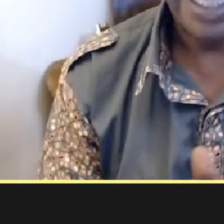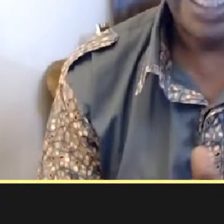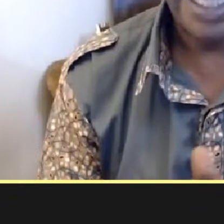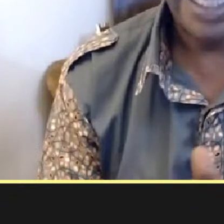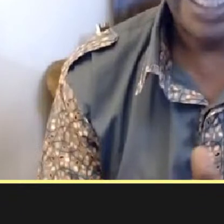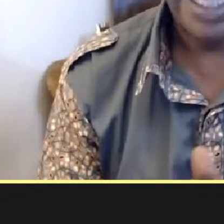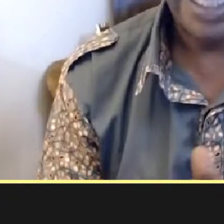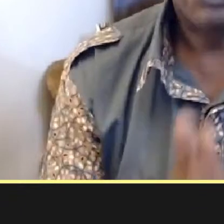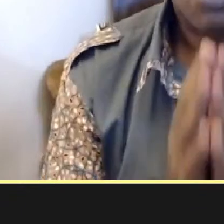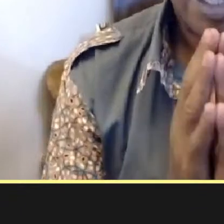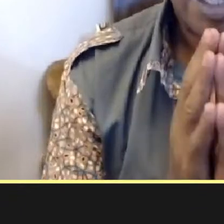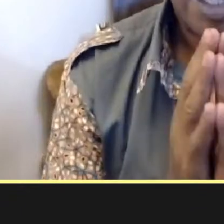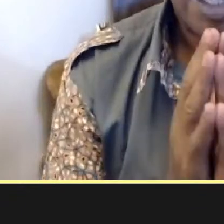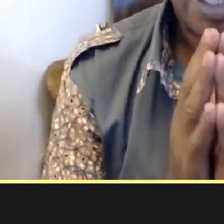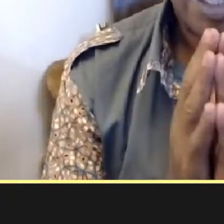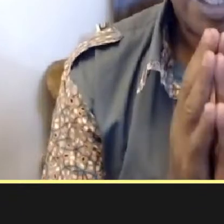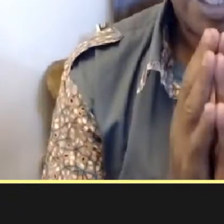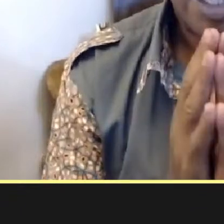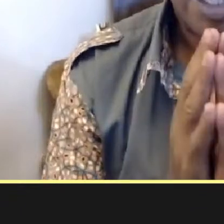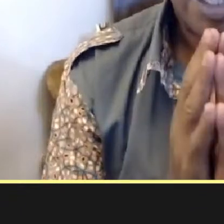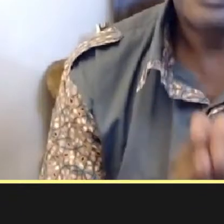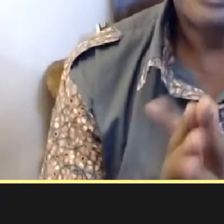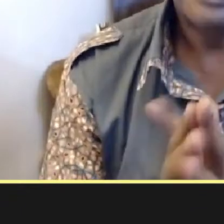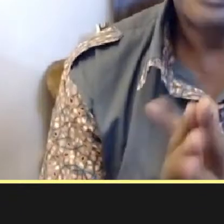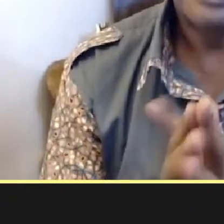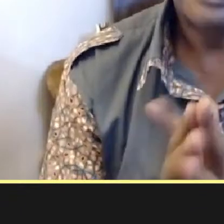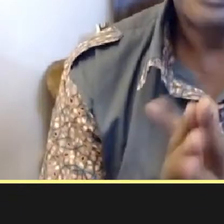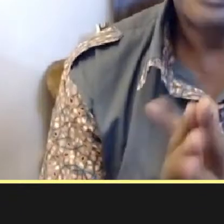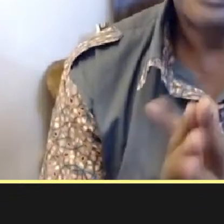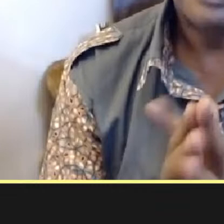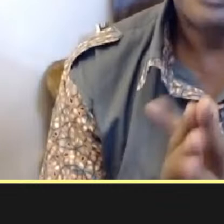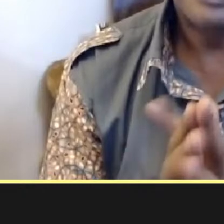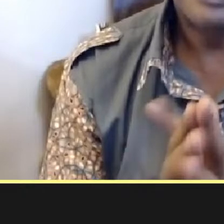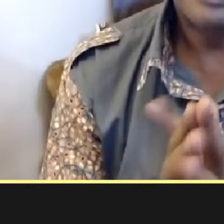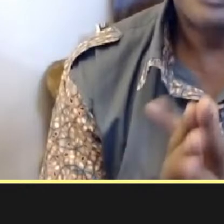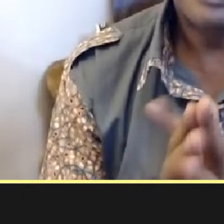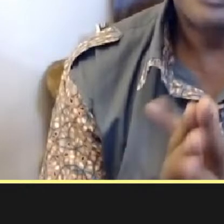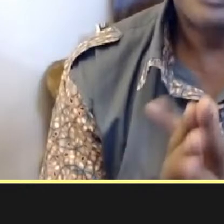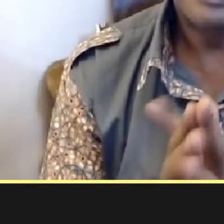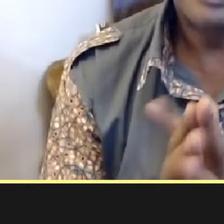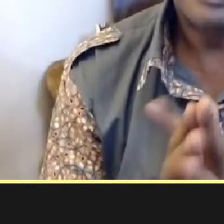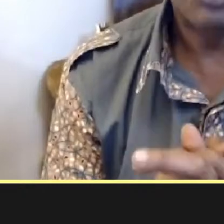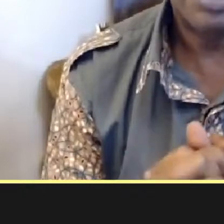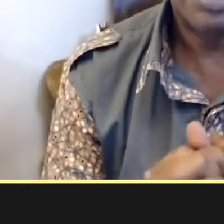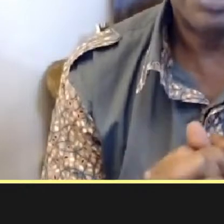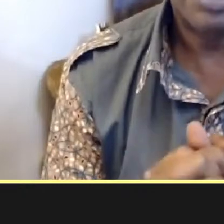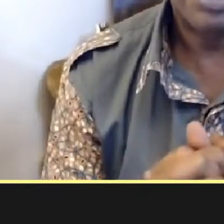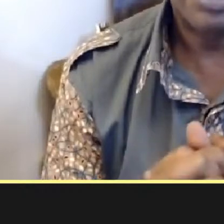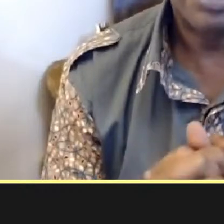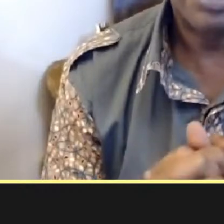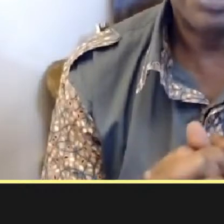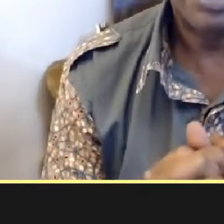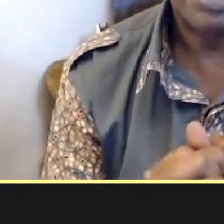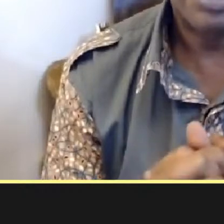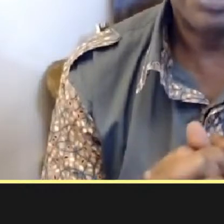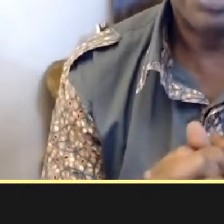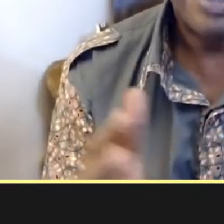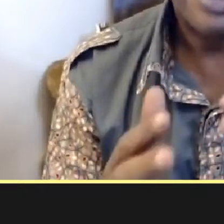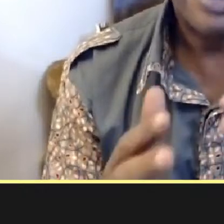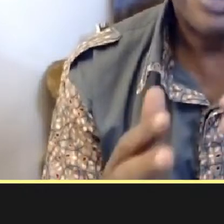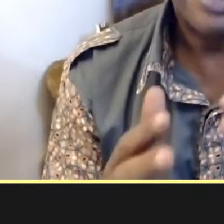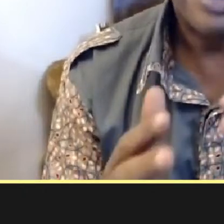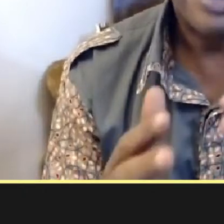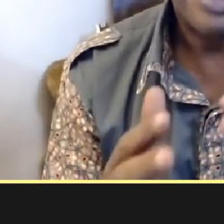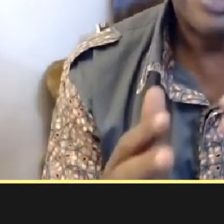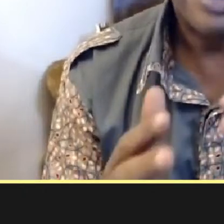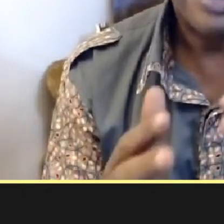every person who has joined us today, your presence is highly, highly appreciated. And we ask you to continue being our partners in